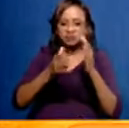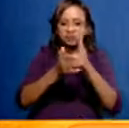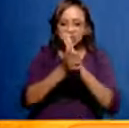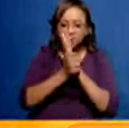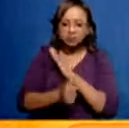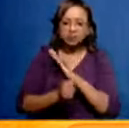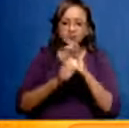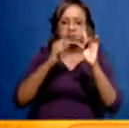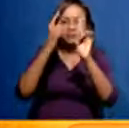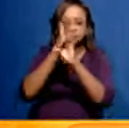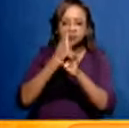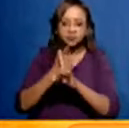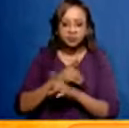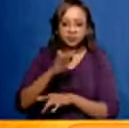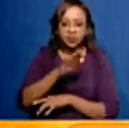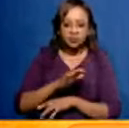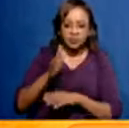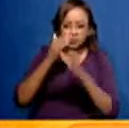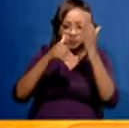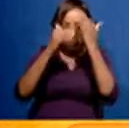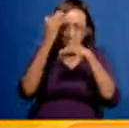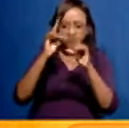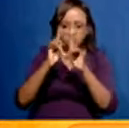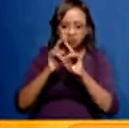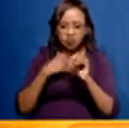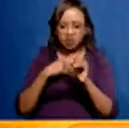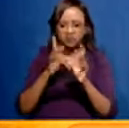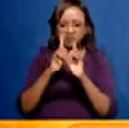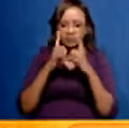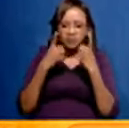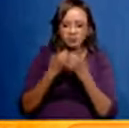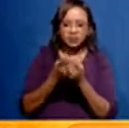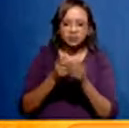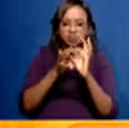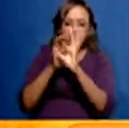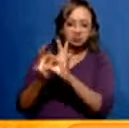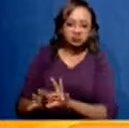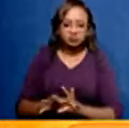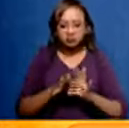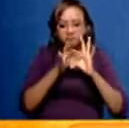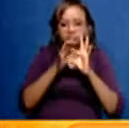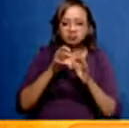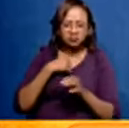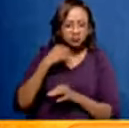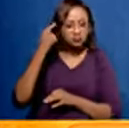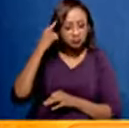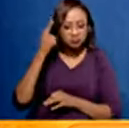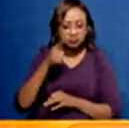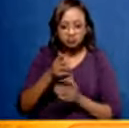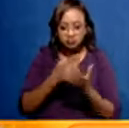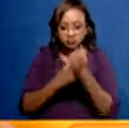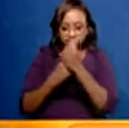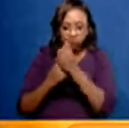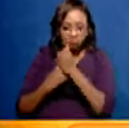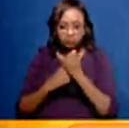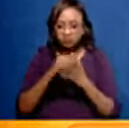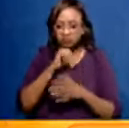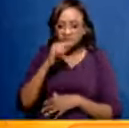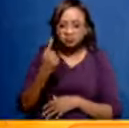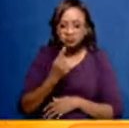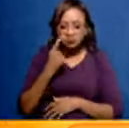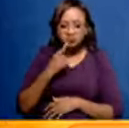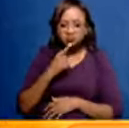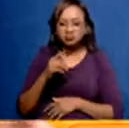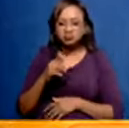university where you have cross-departmental collaboration. I think these types of partnerships, it's not just university,